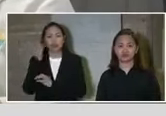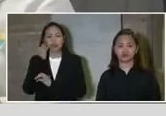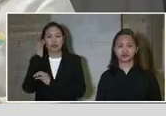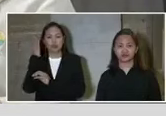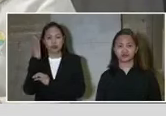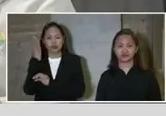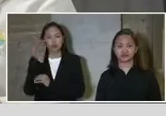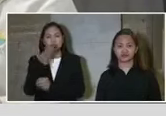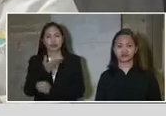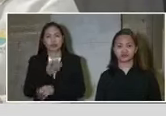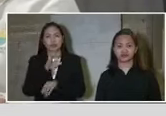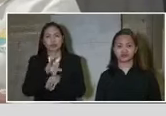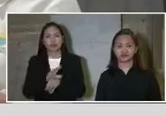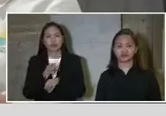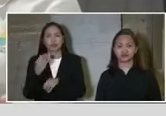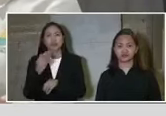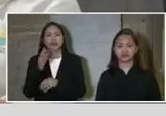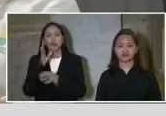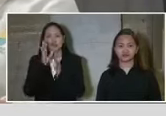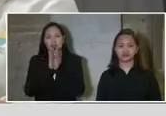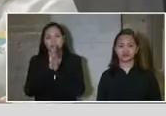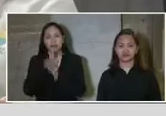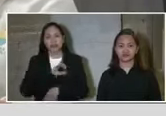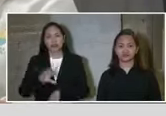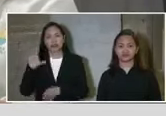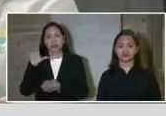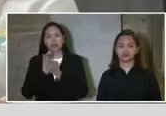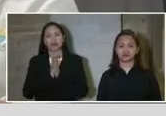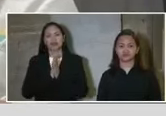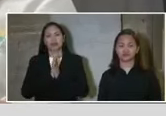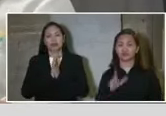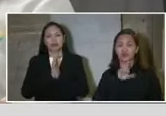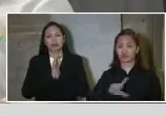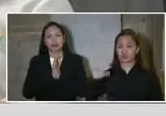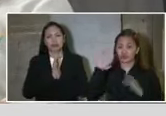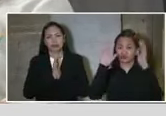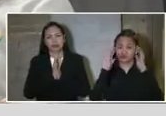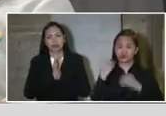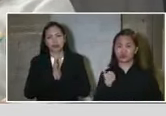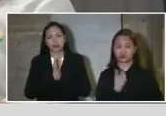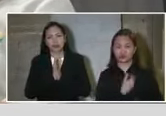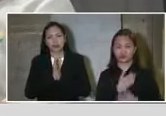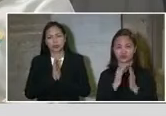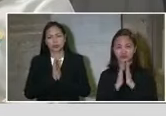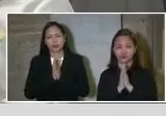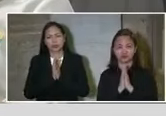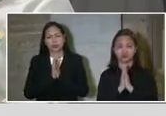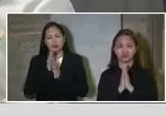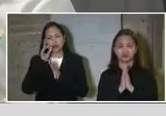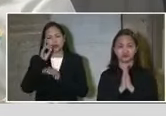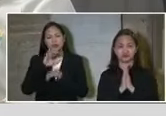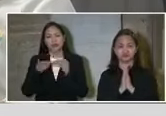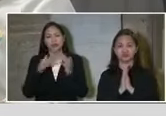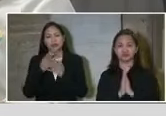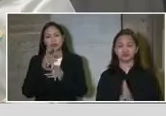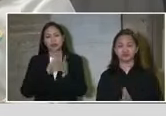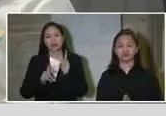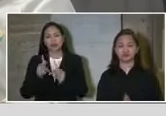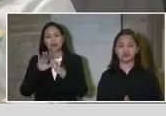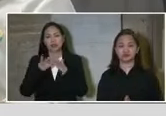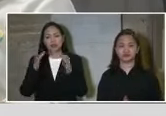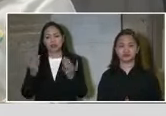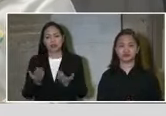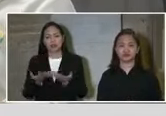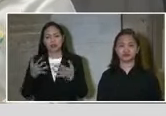Let us pray to the Lord. Lord, hear our prayer. For all the people of this world, that they may